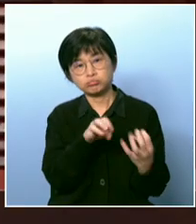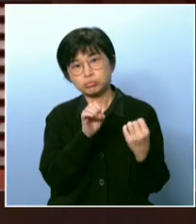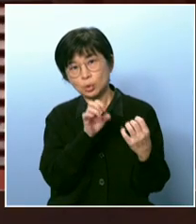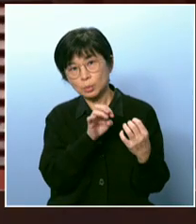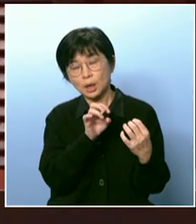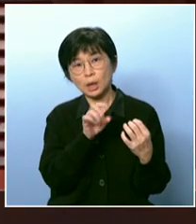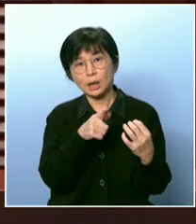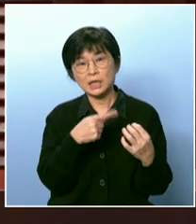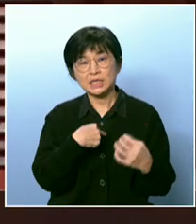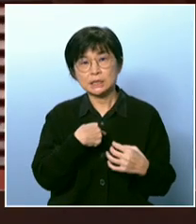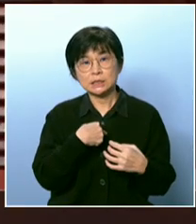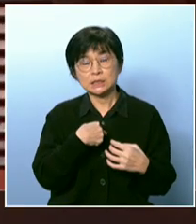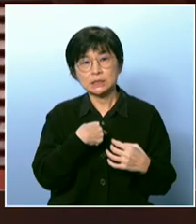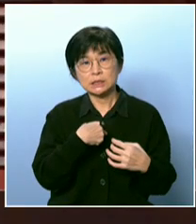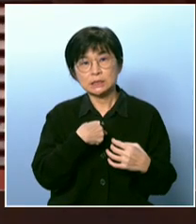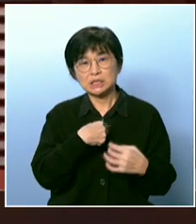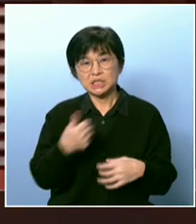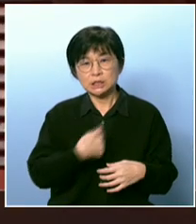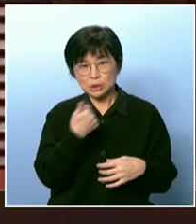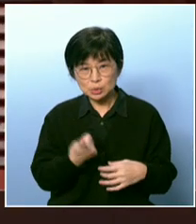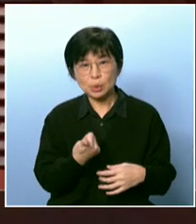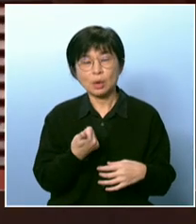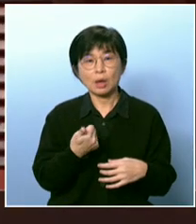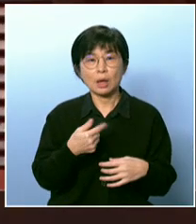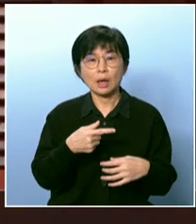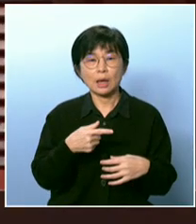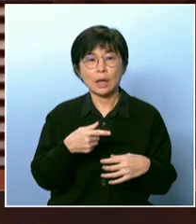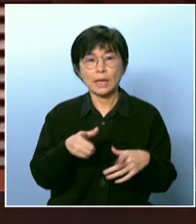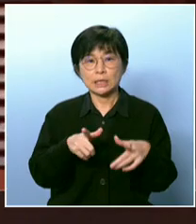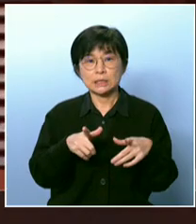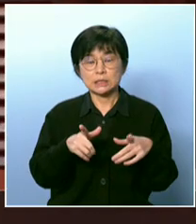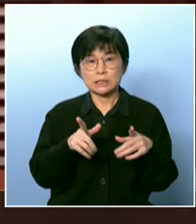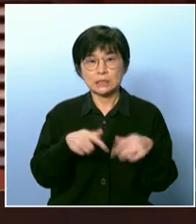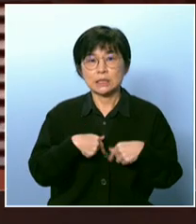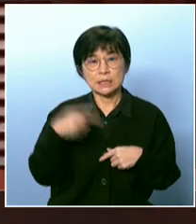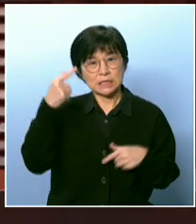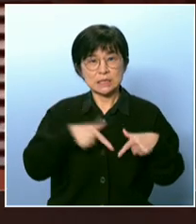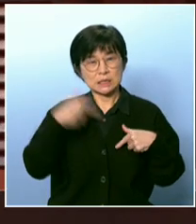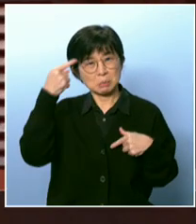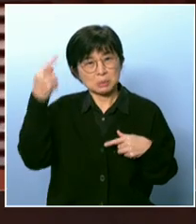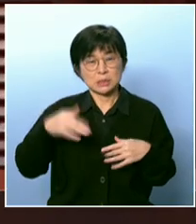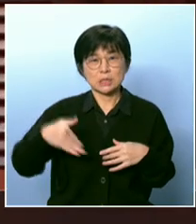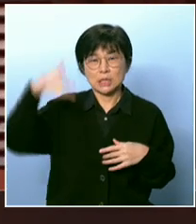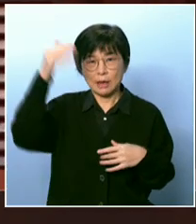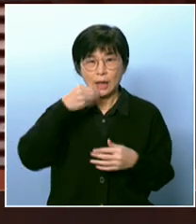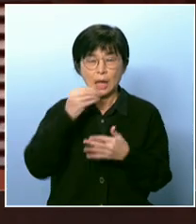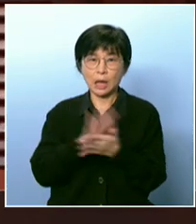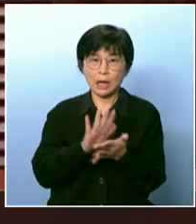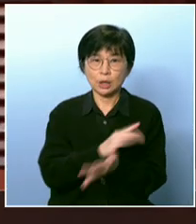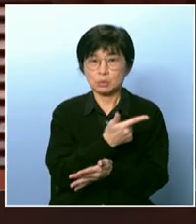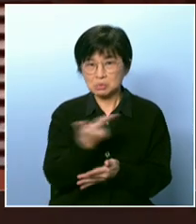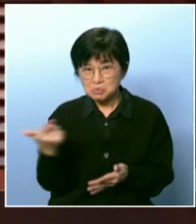or above. For the Strive and Rise program, it would be 21 years old or above. Is it because with Child Development